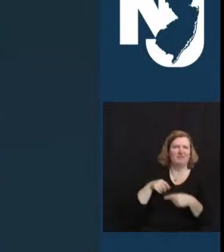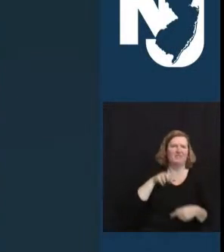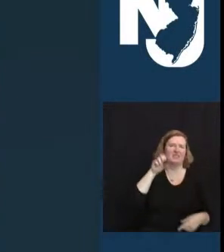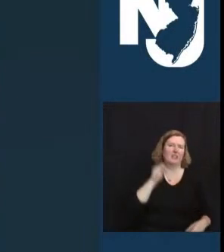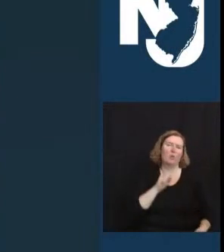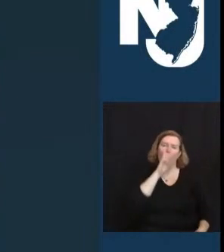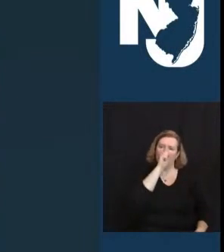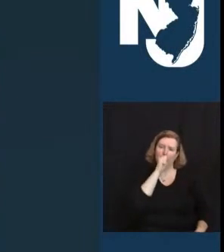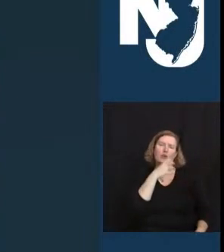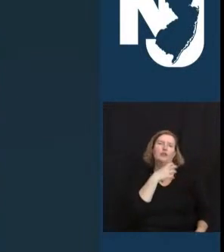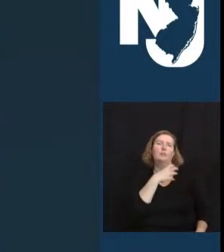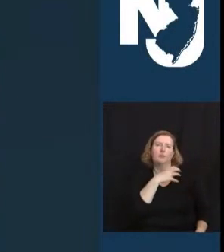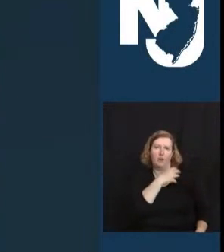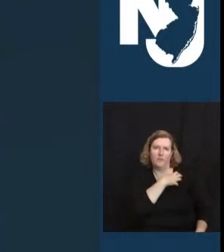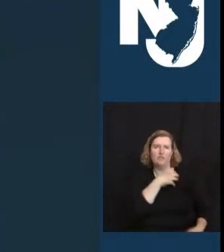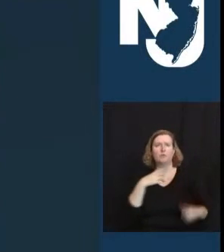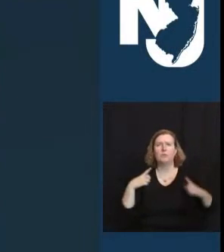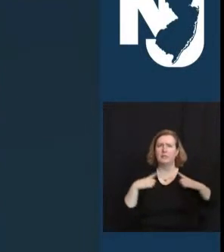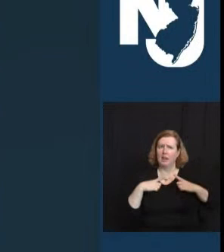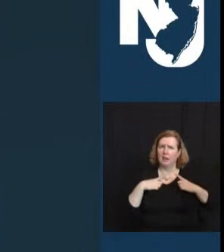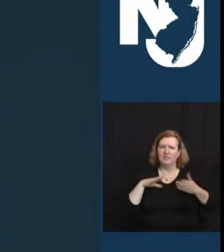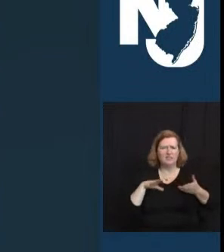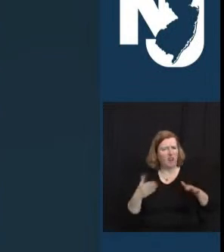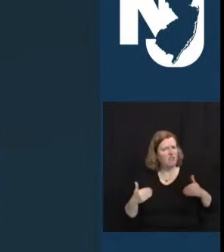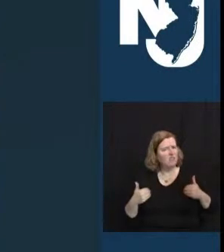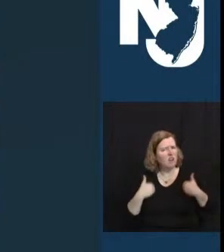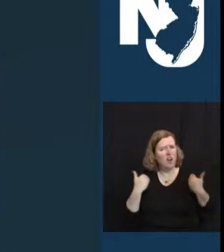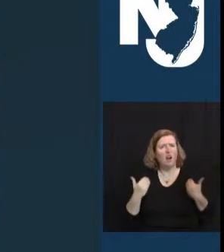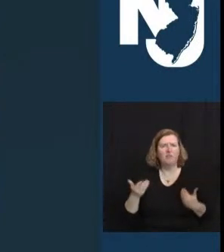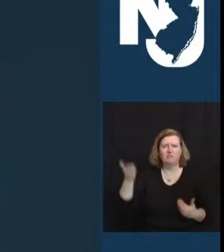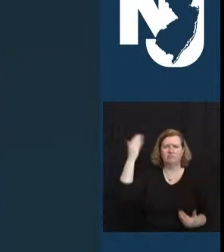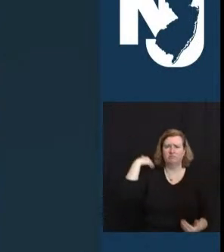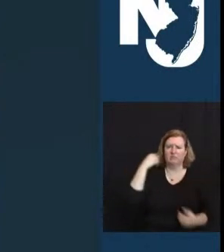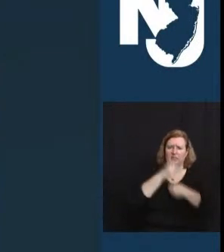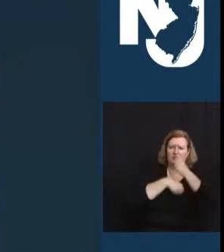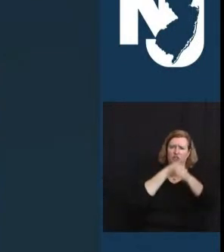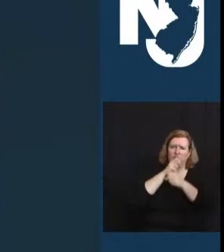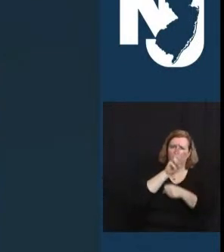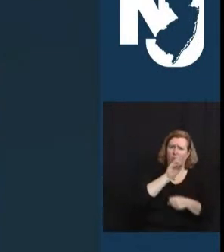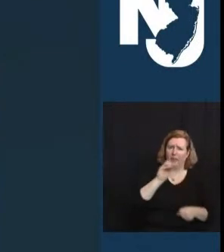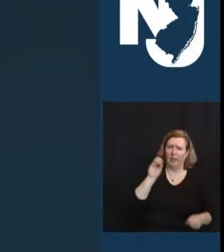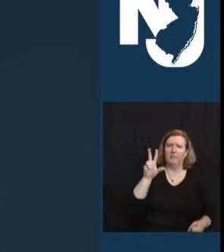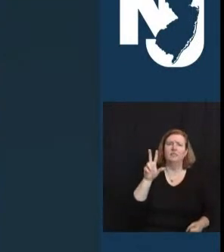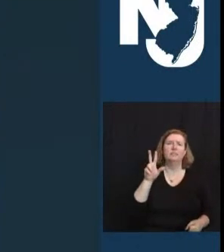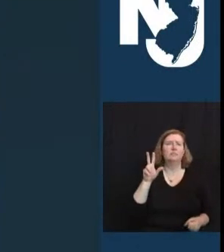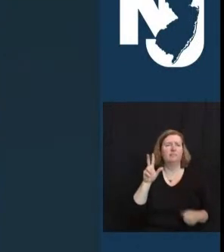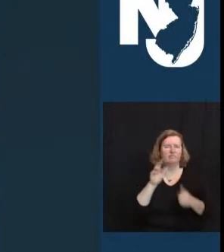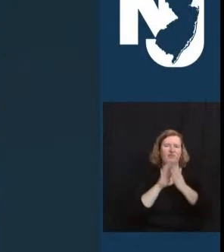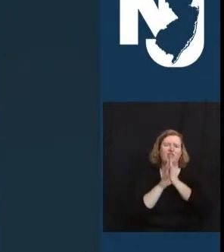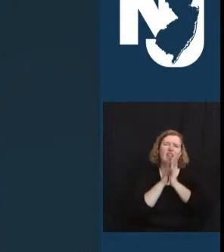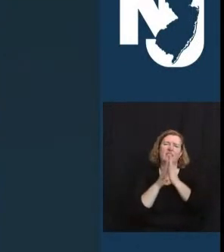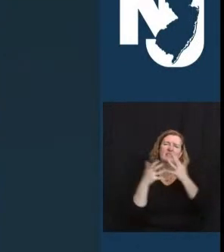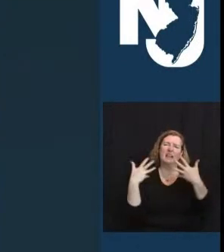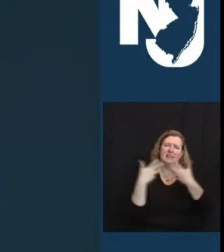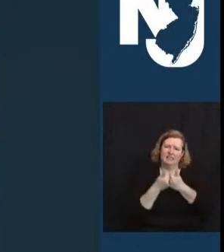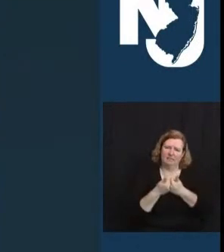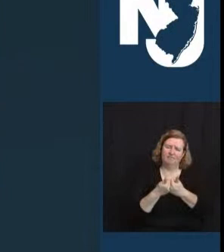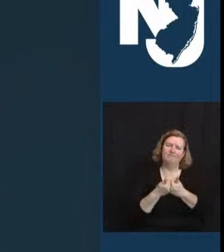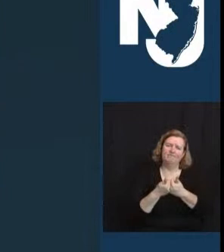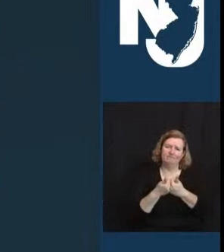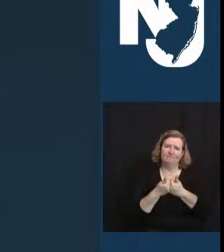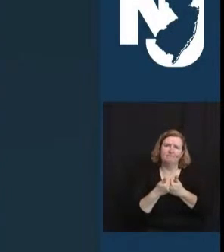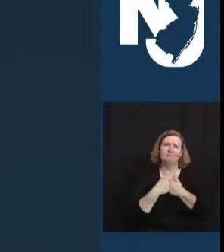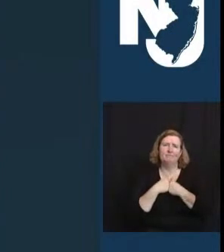officer who died at a young age back in 2003 in a traffic accident. And if you look at the roles of the